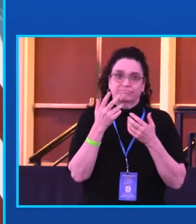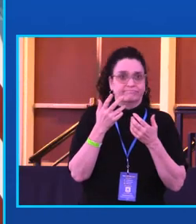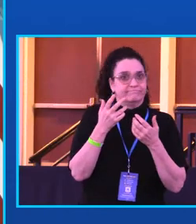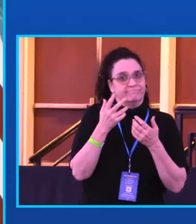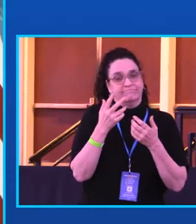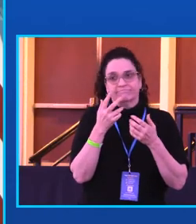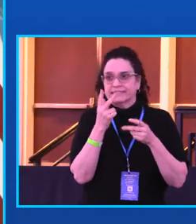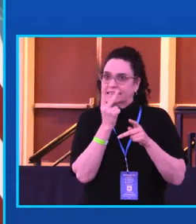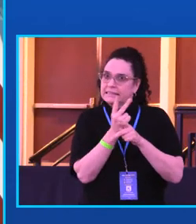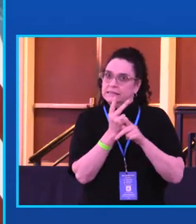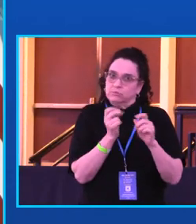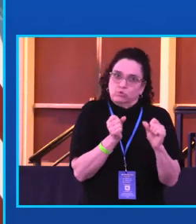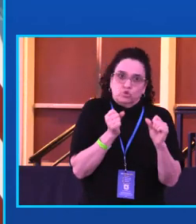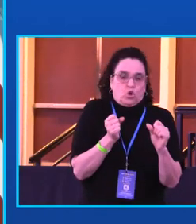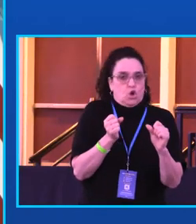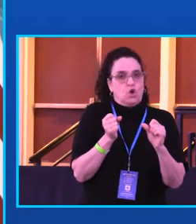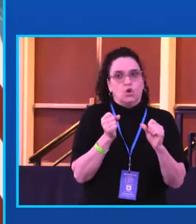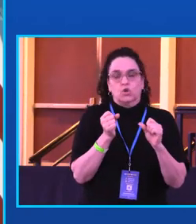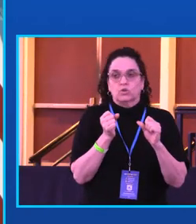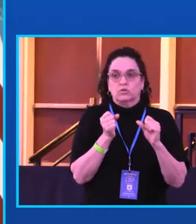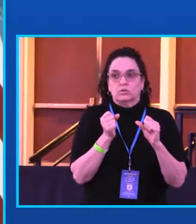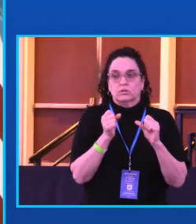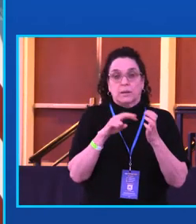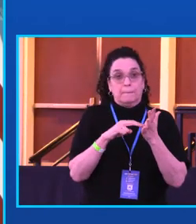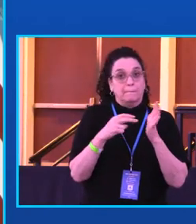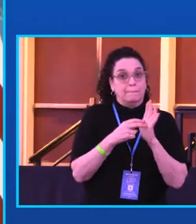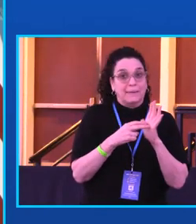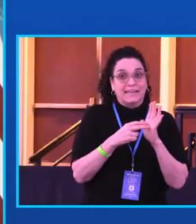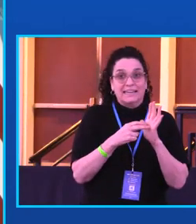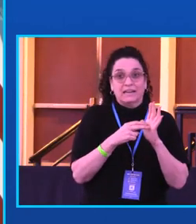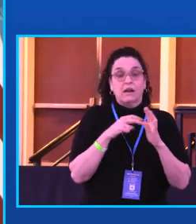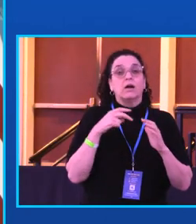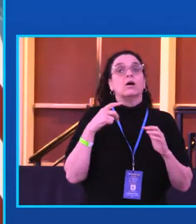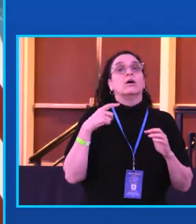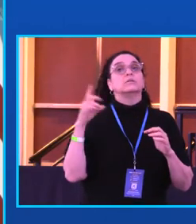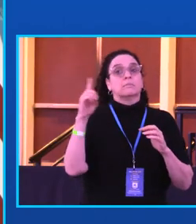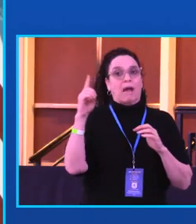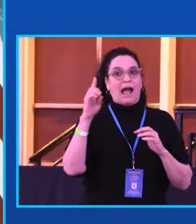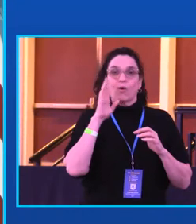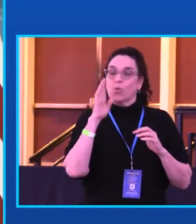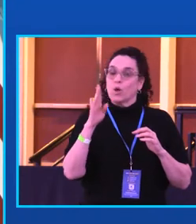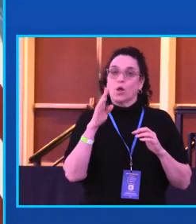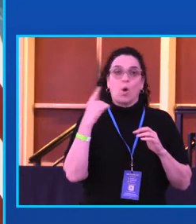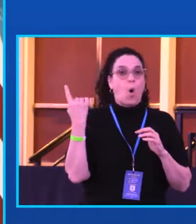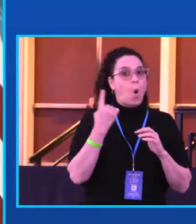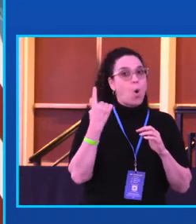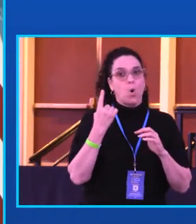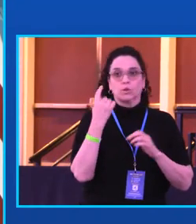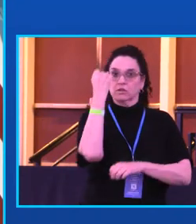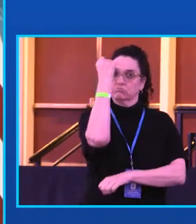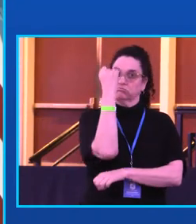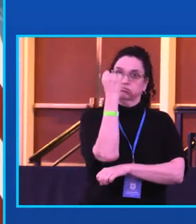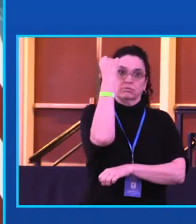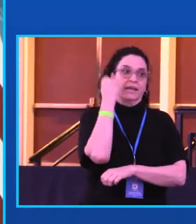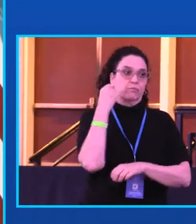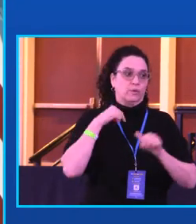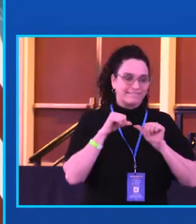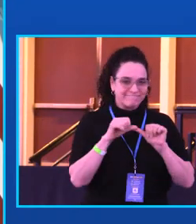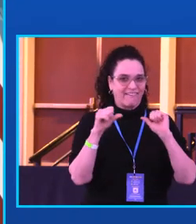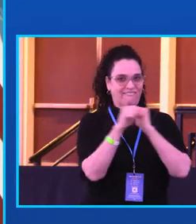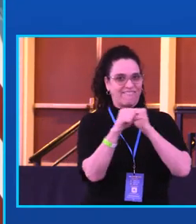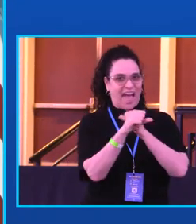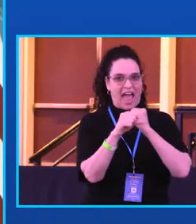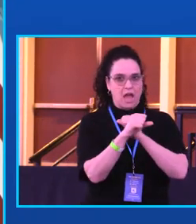Meaning it will only be intact if we fight for it and never take it for granted and